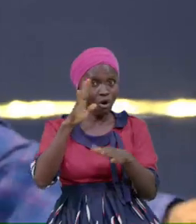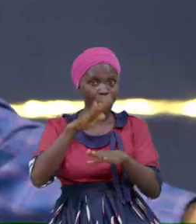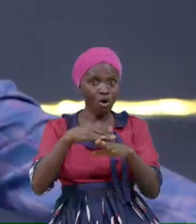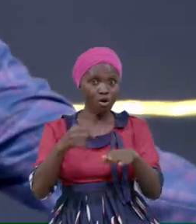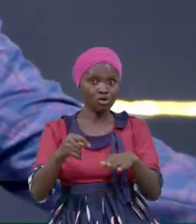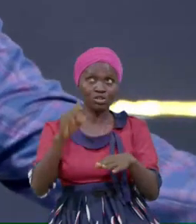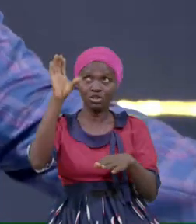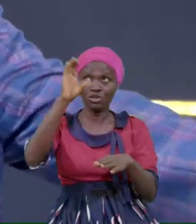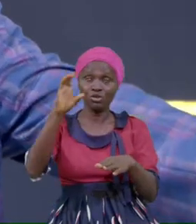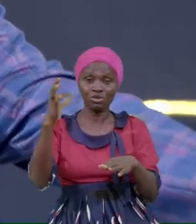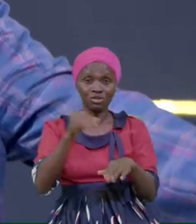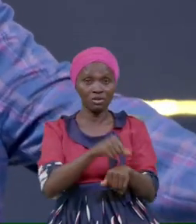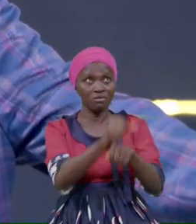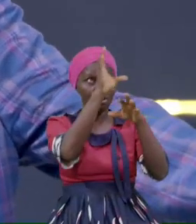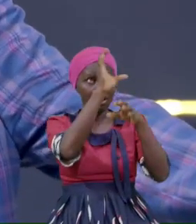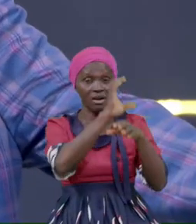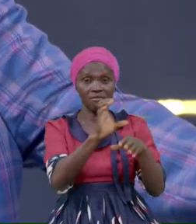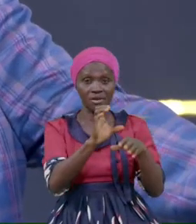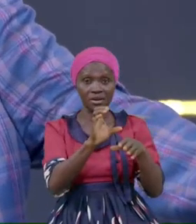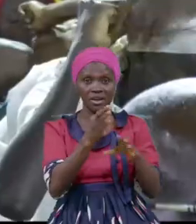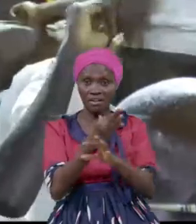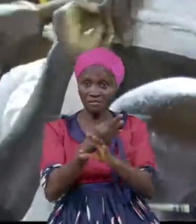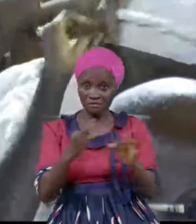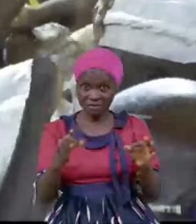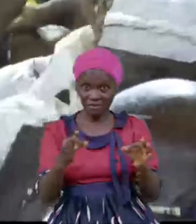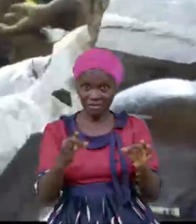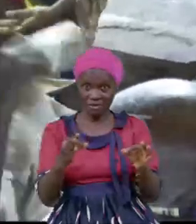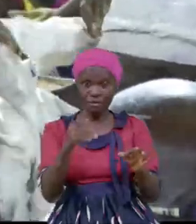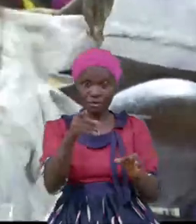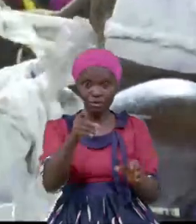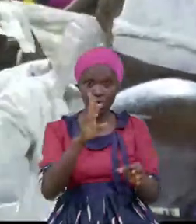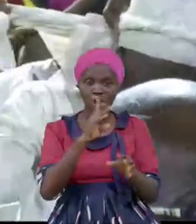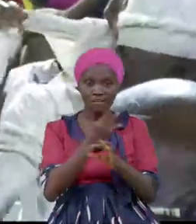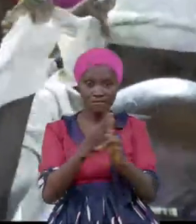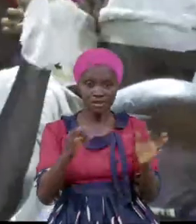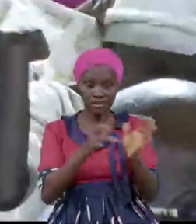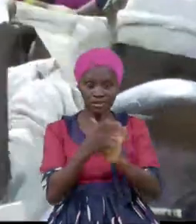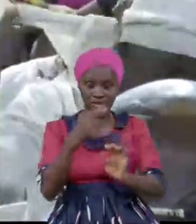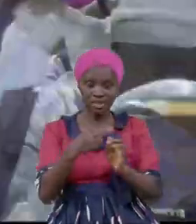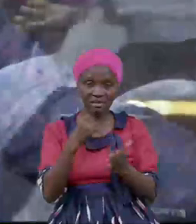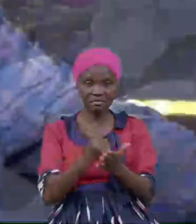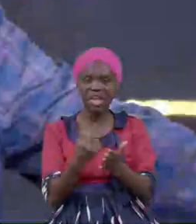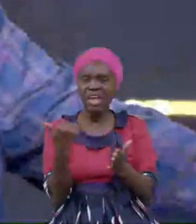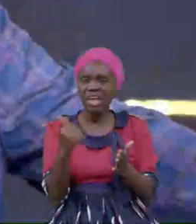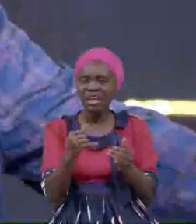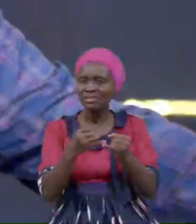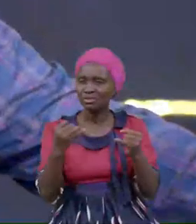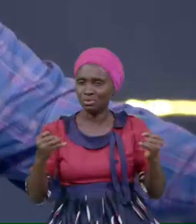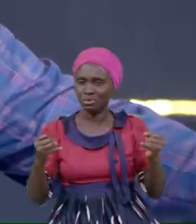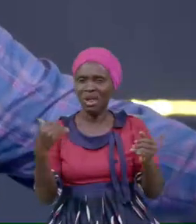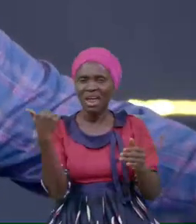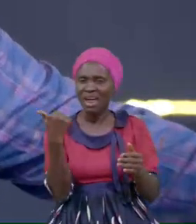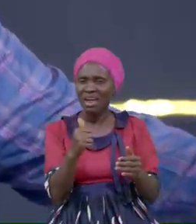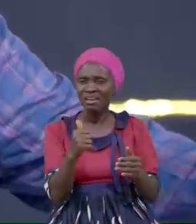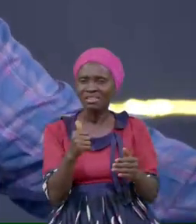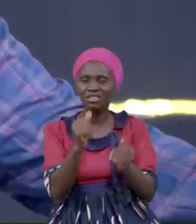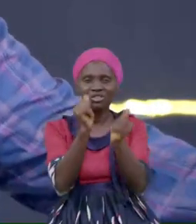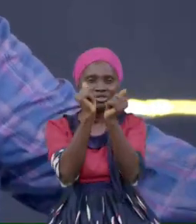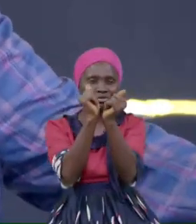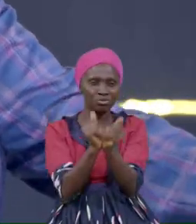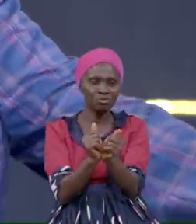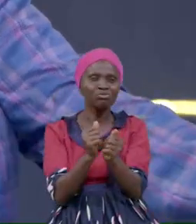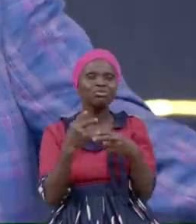Freedom, you're free. Any rope, any yoke that ties you